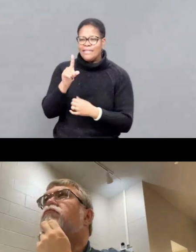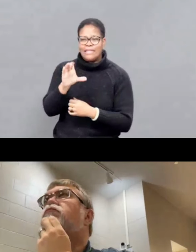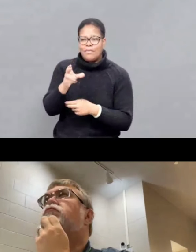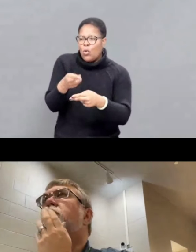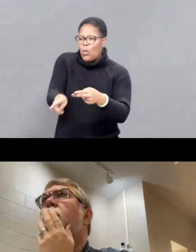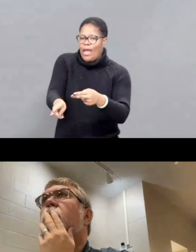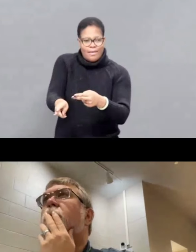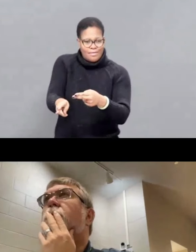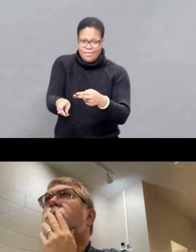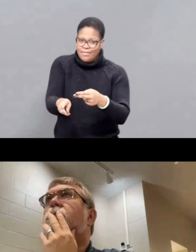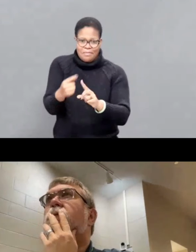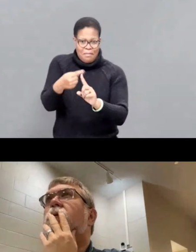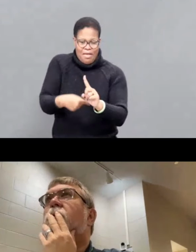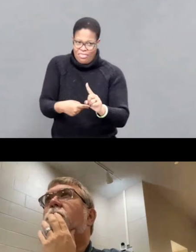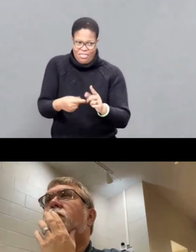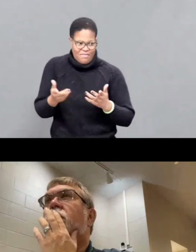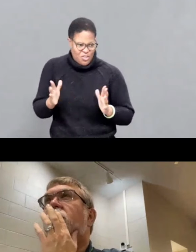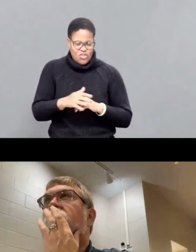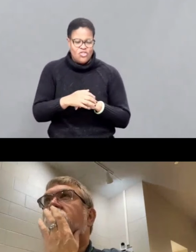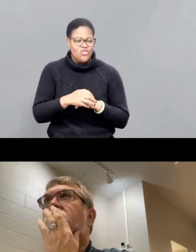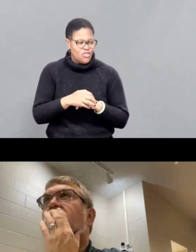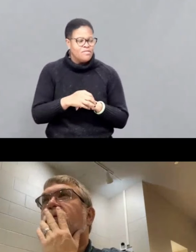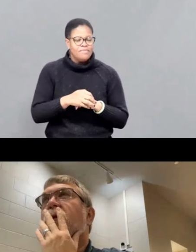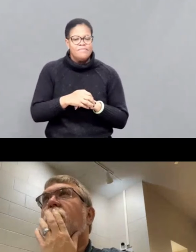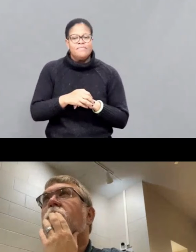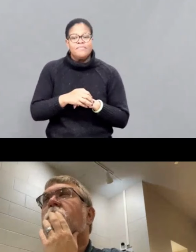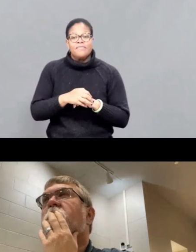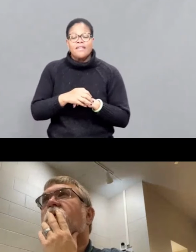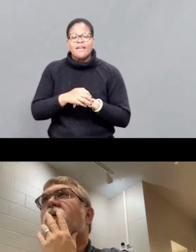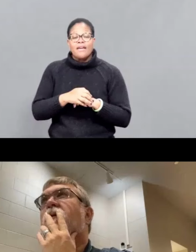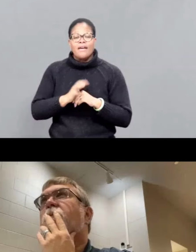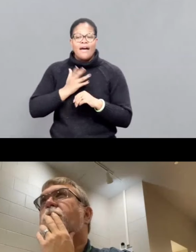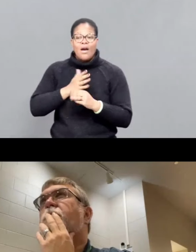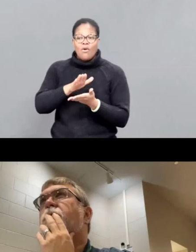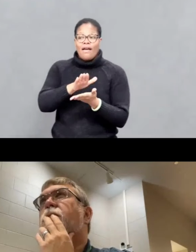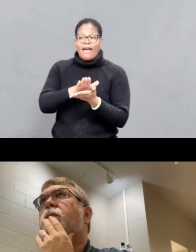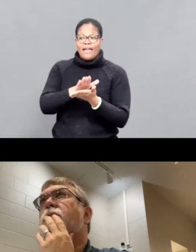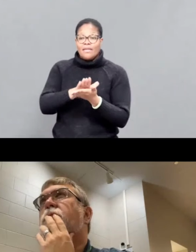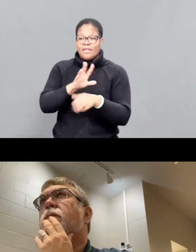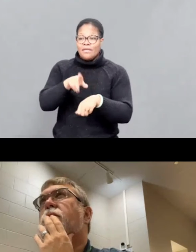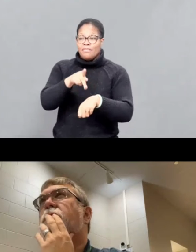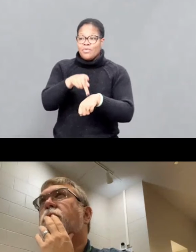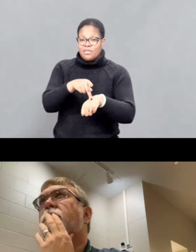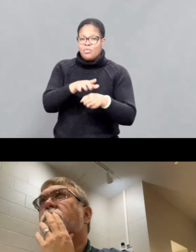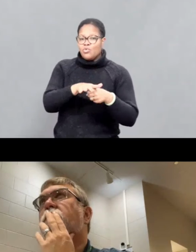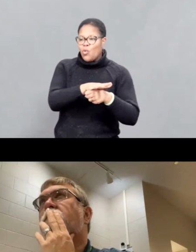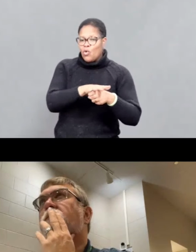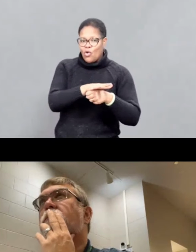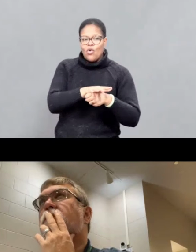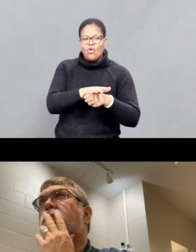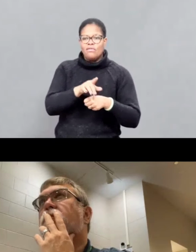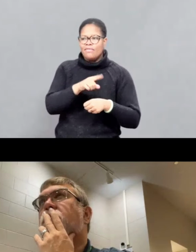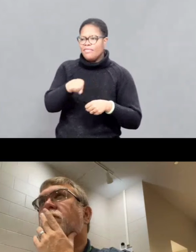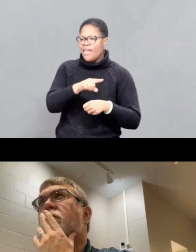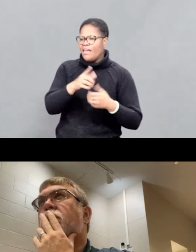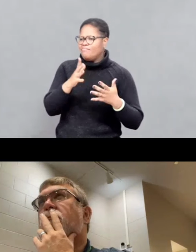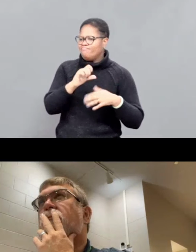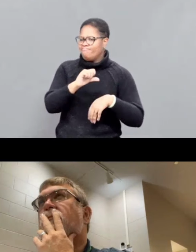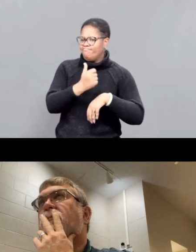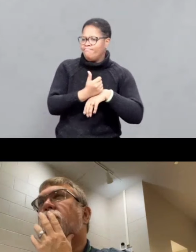month, so we actually, from our academic principals corner, they have established